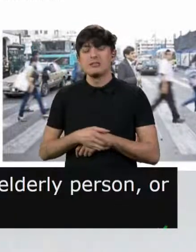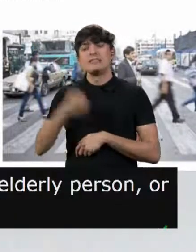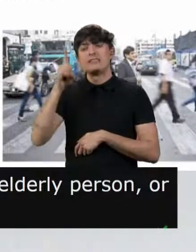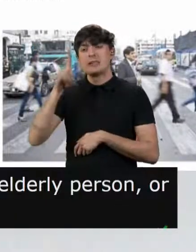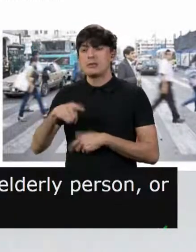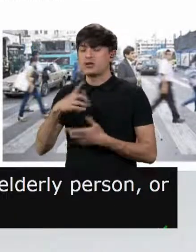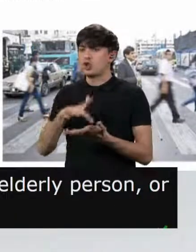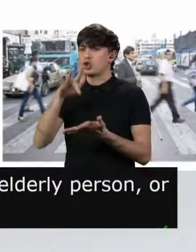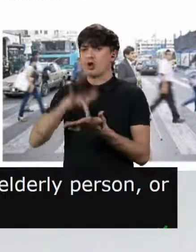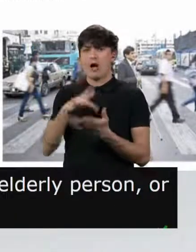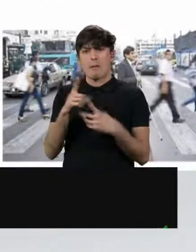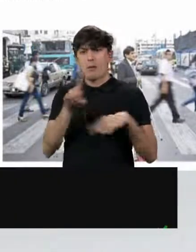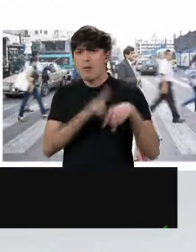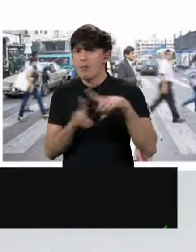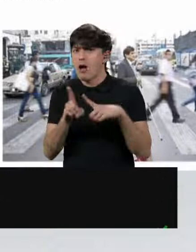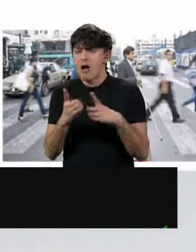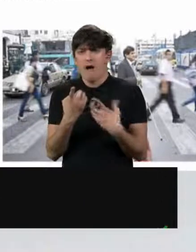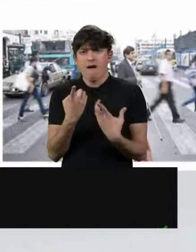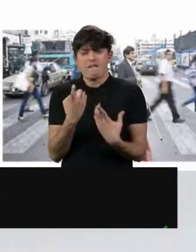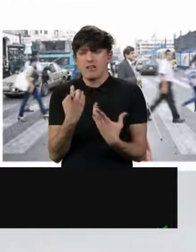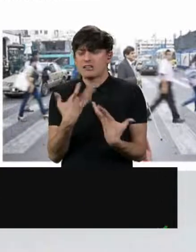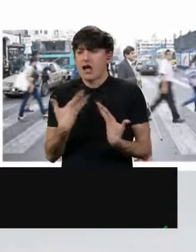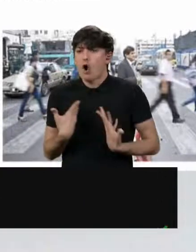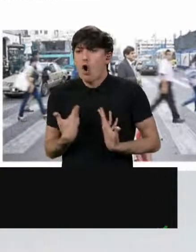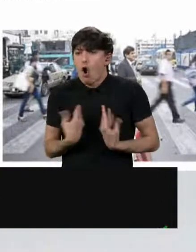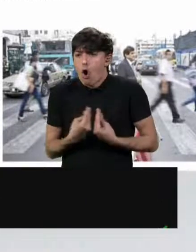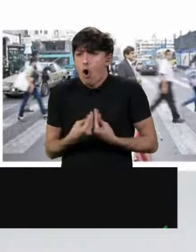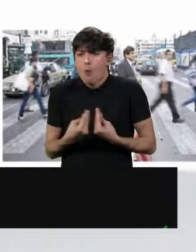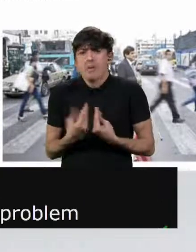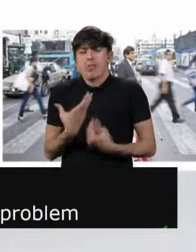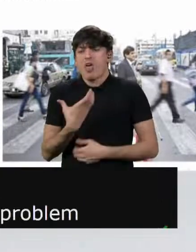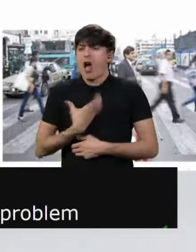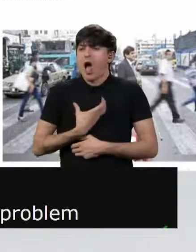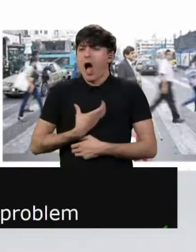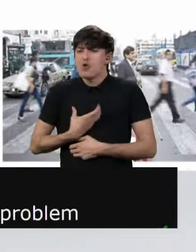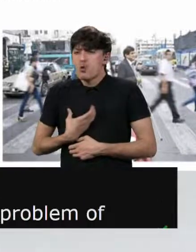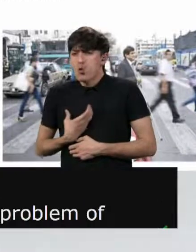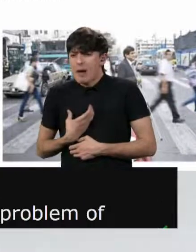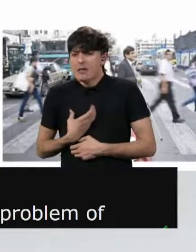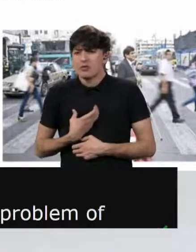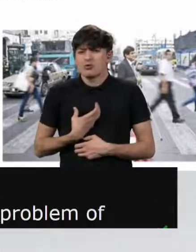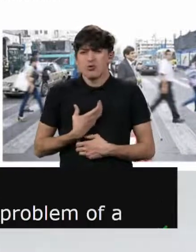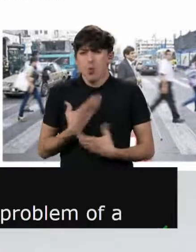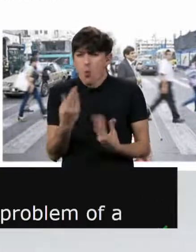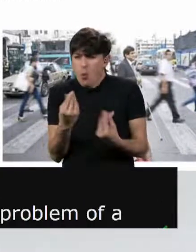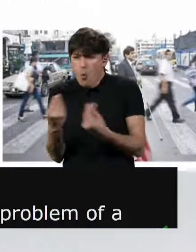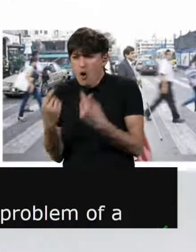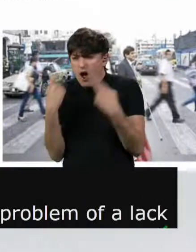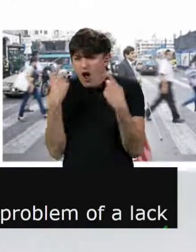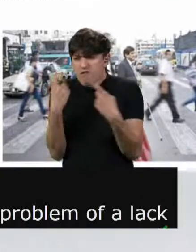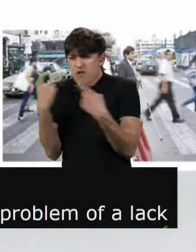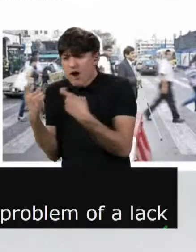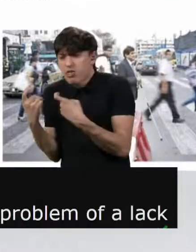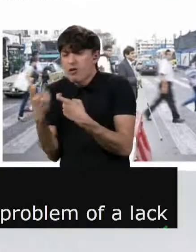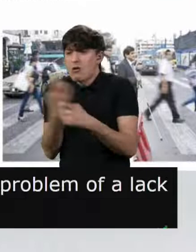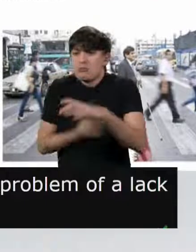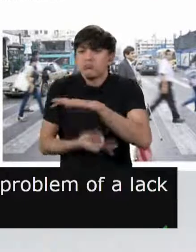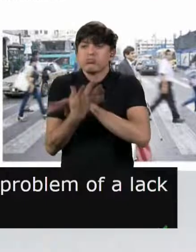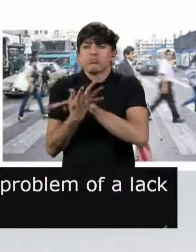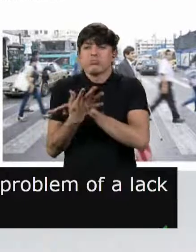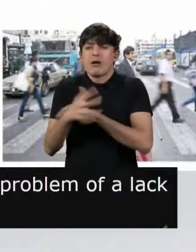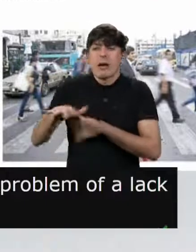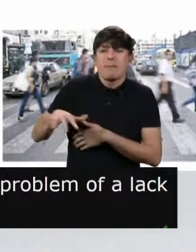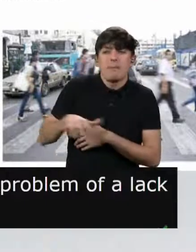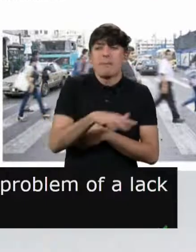the un problema cities, de falta we de have a problem convivencia. of a Son lack muchos los ayuntamientos que están of realizando verdaderos esfuerzos social por harmony. crear espacios, por Uh,